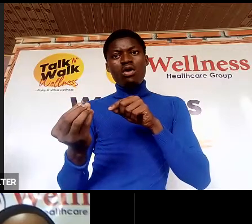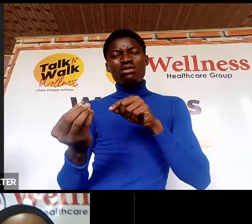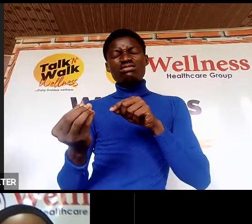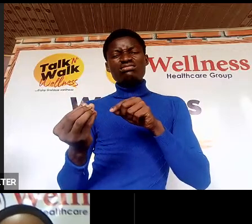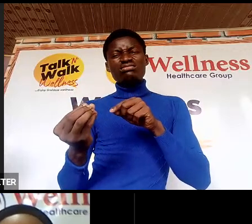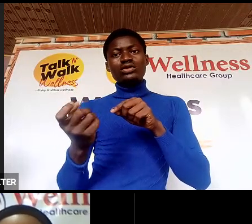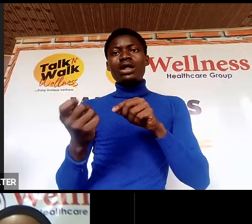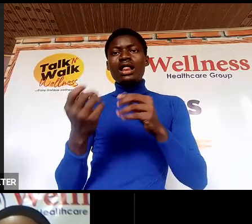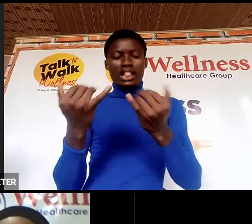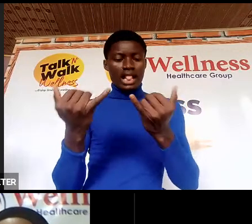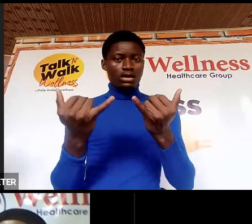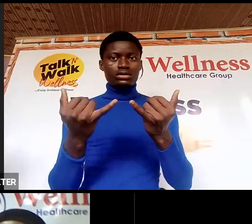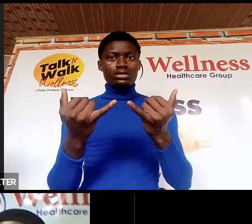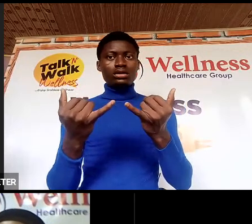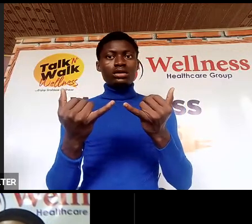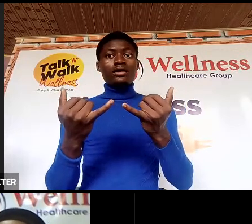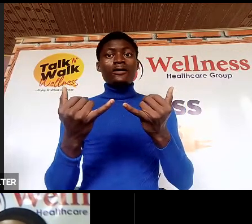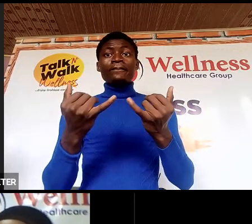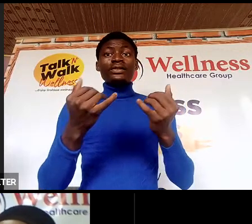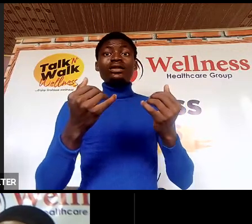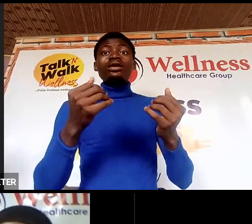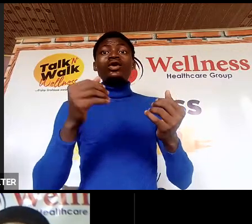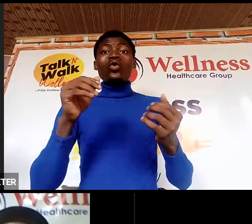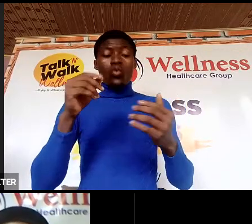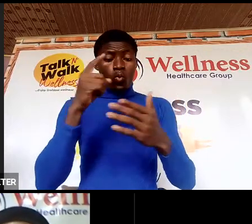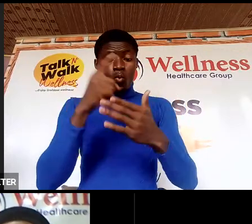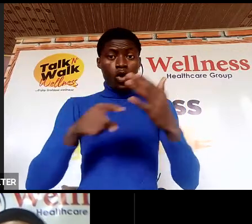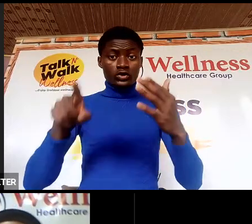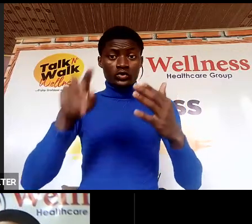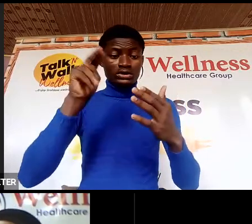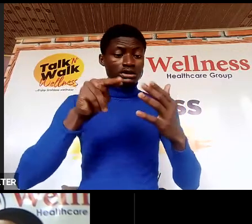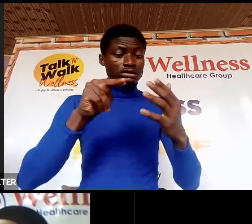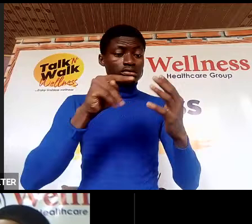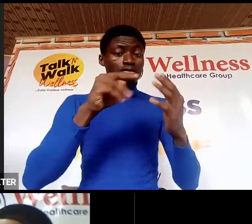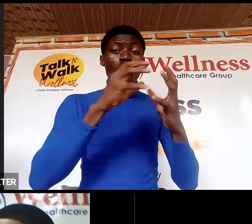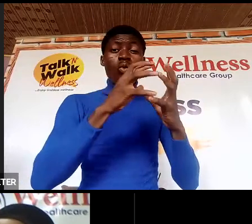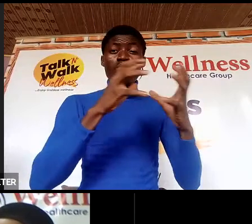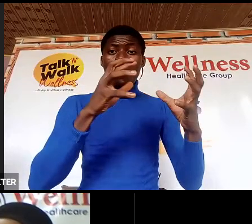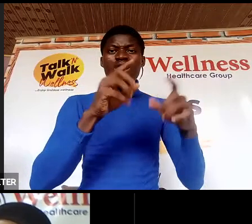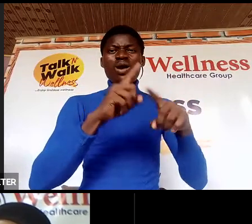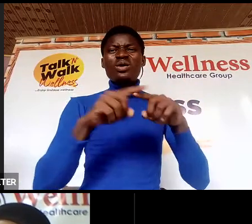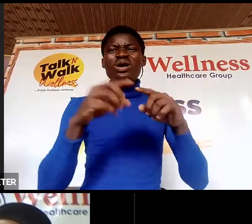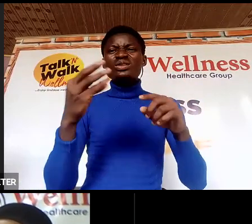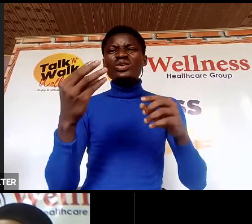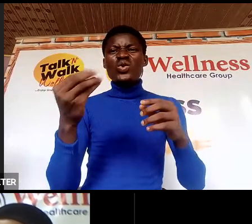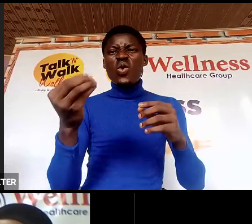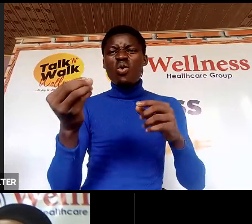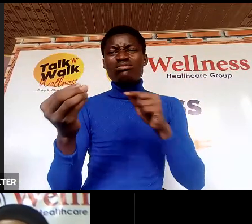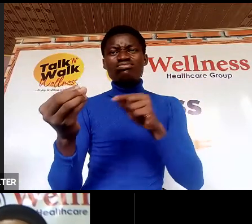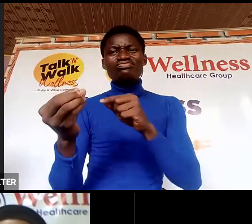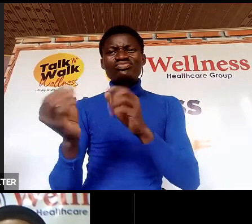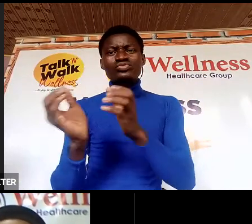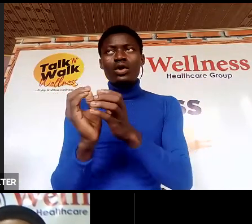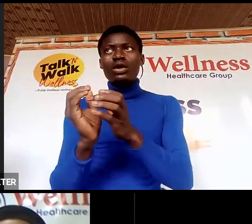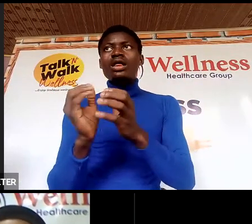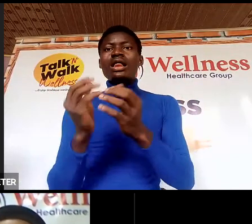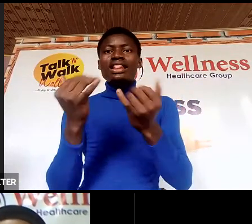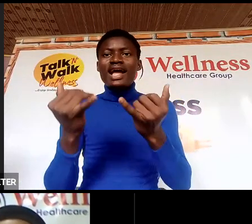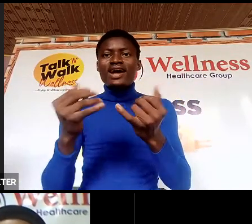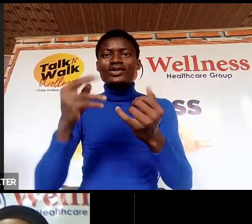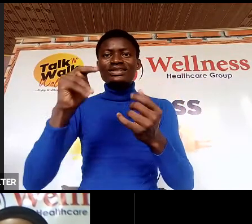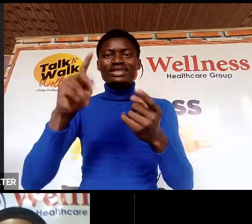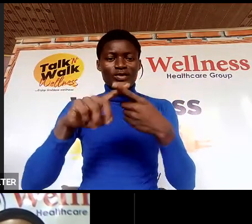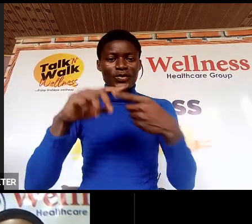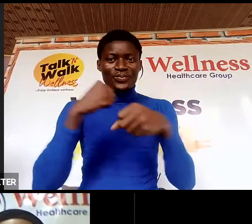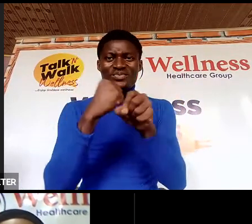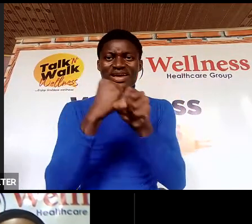can, what do I need to put some aside for the things that I cannot do, and live with it. So you are no longer stressed about, oh gosh, I cannot